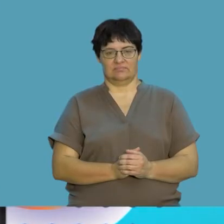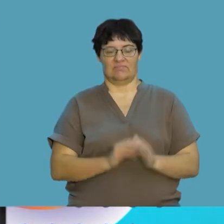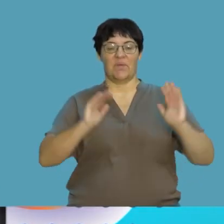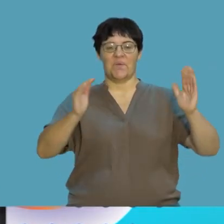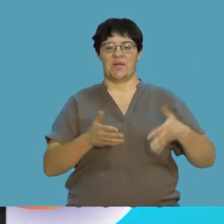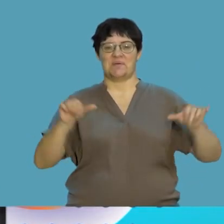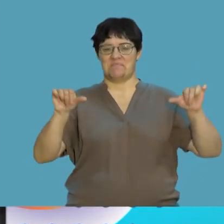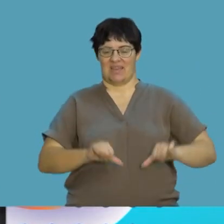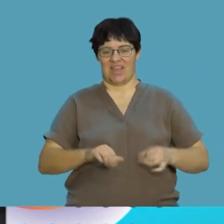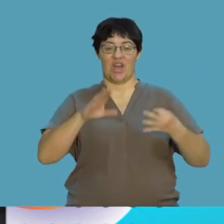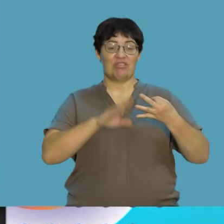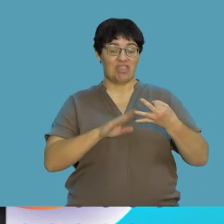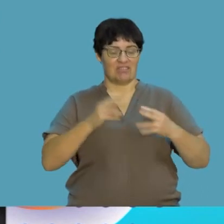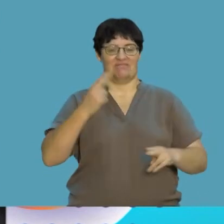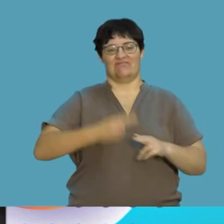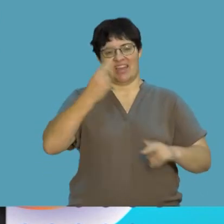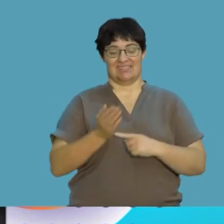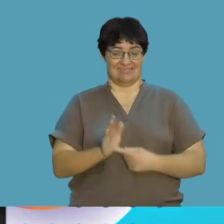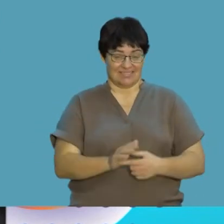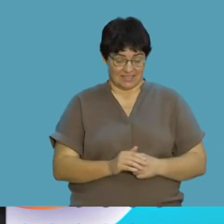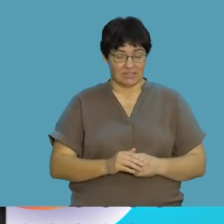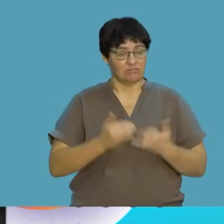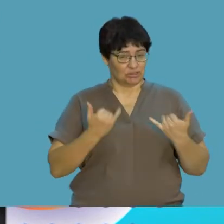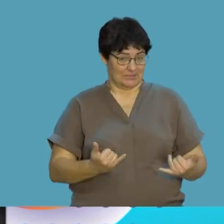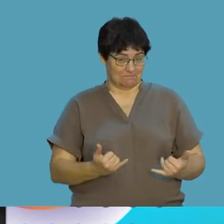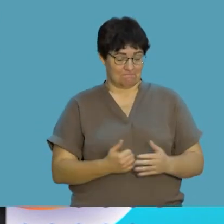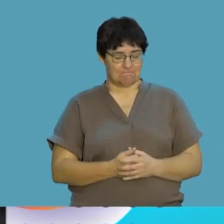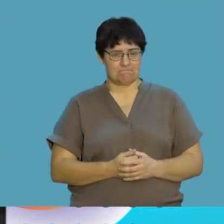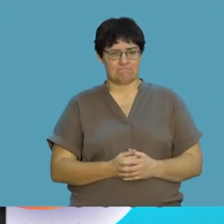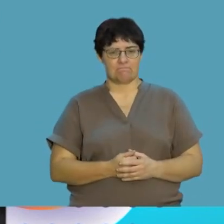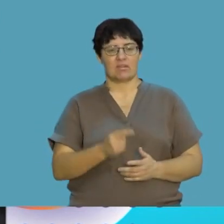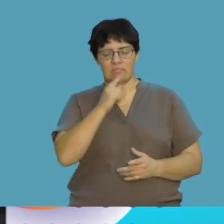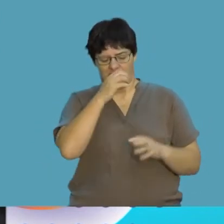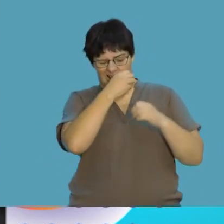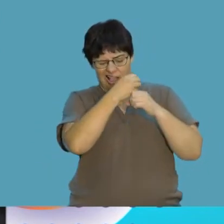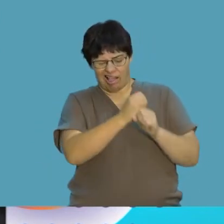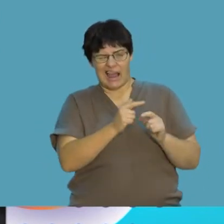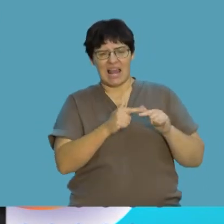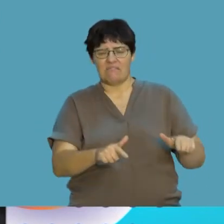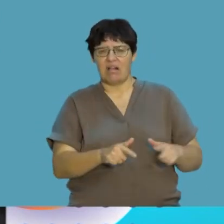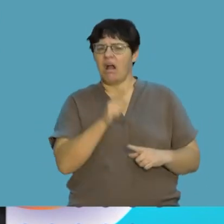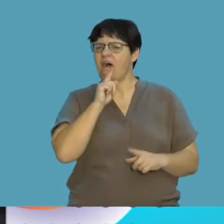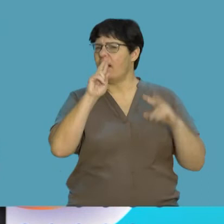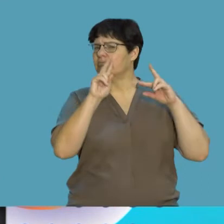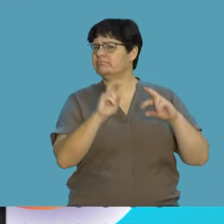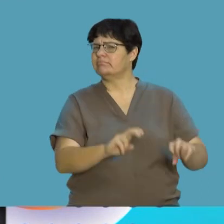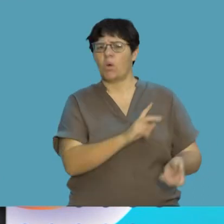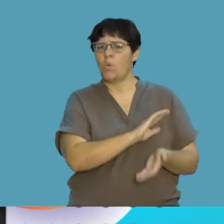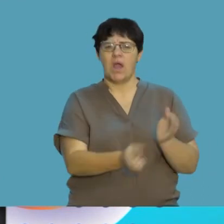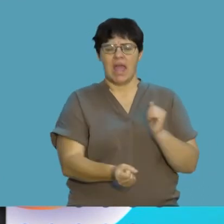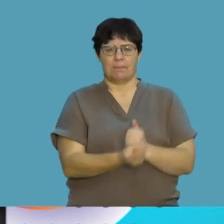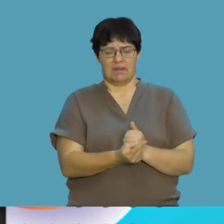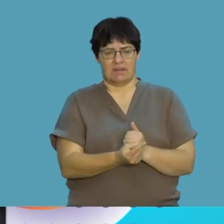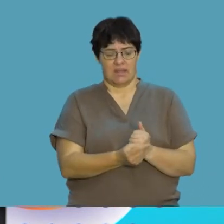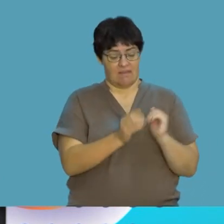Welcome back to our third and final segment. We're still exploring, at a microscopic level as to what exactly happens when